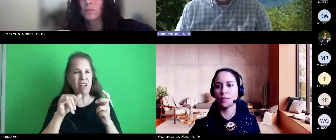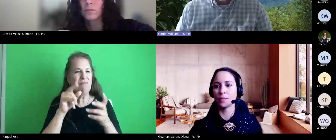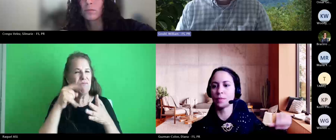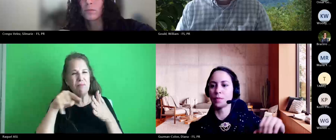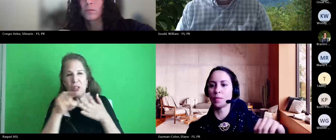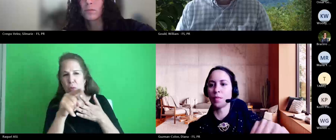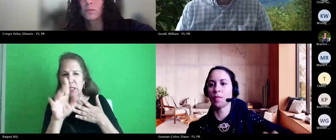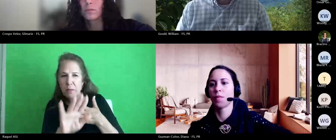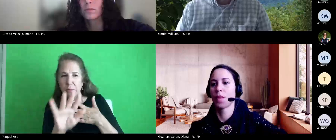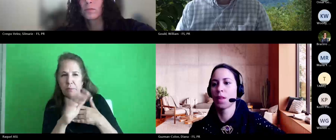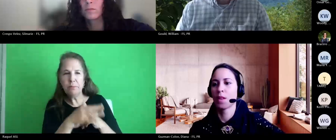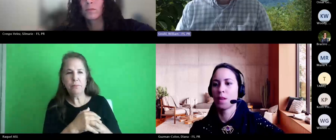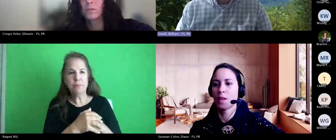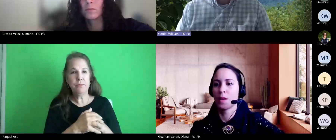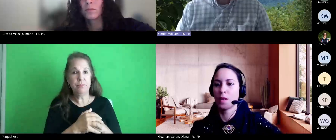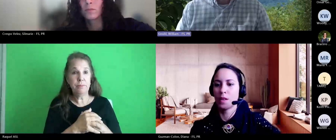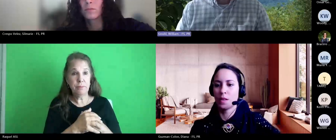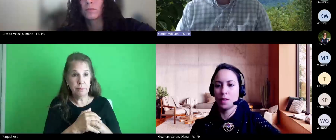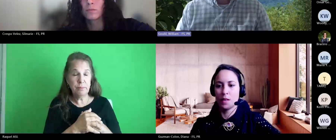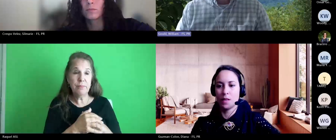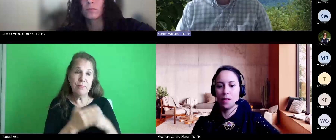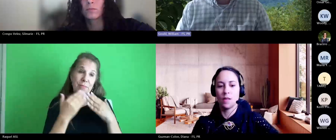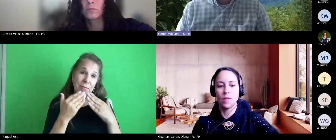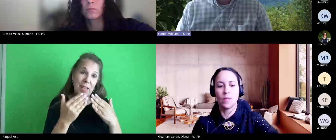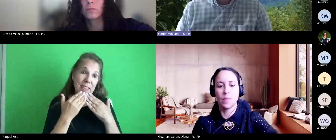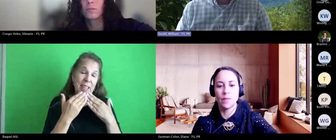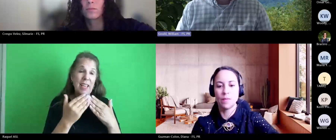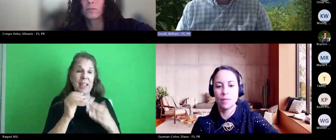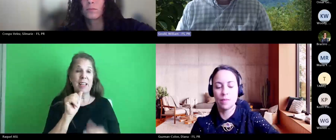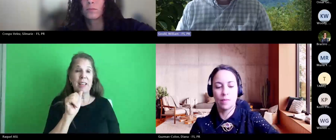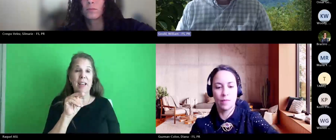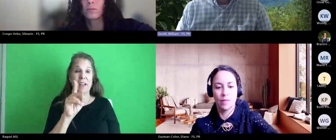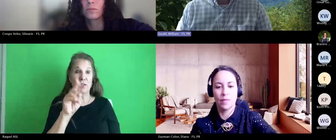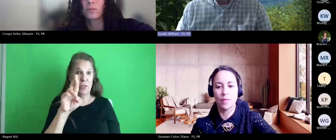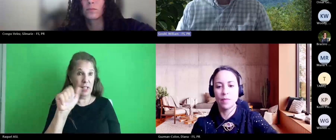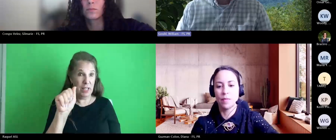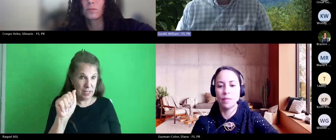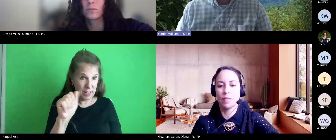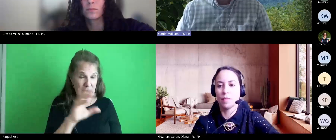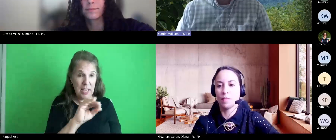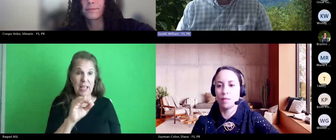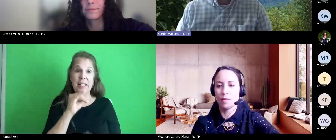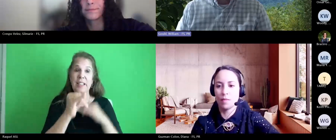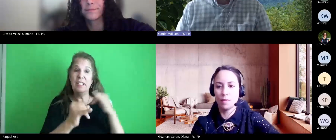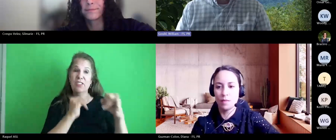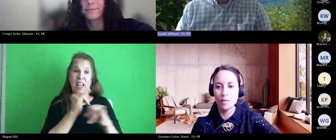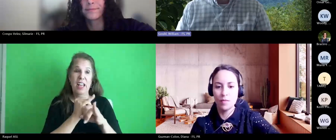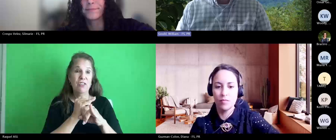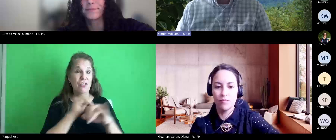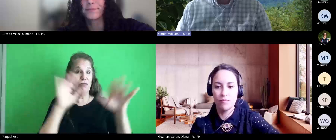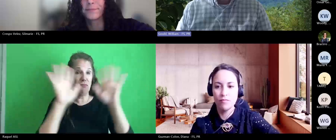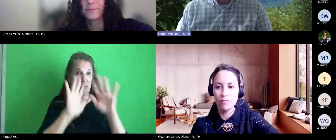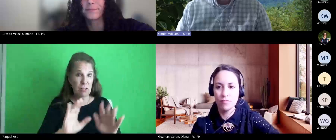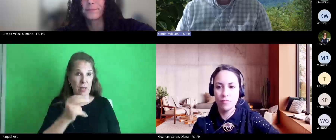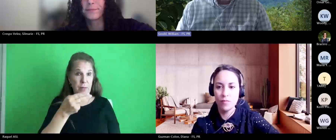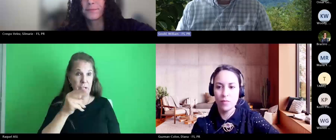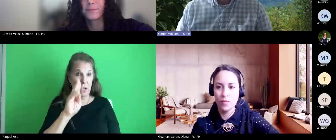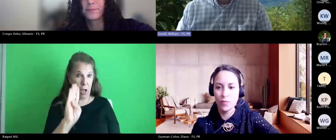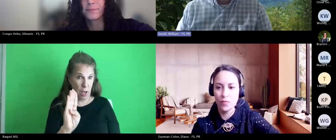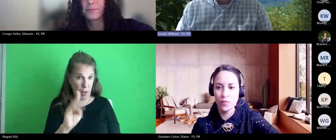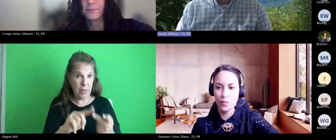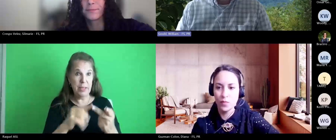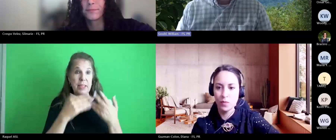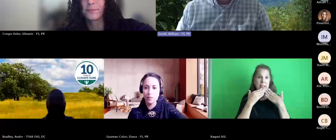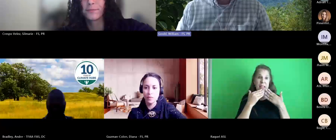so. And I want to thank Andre and the International Climate Hub and the